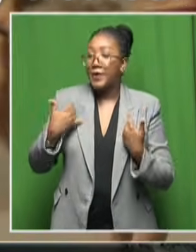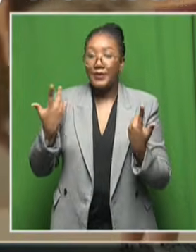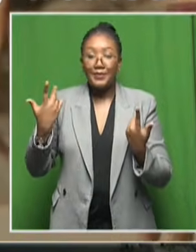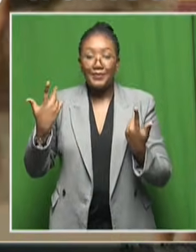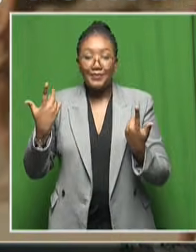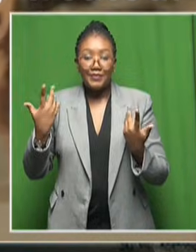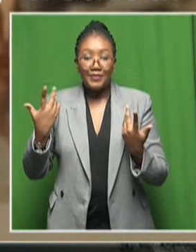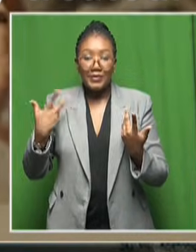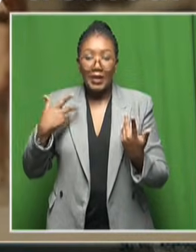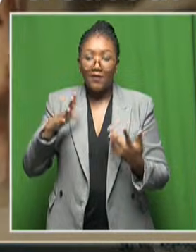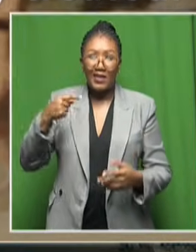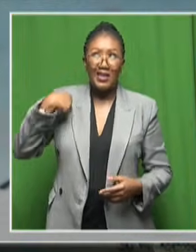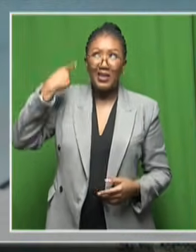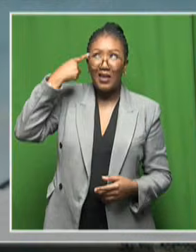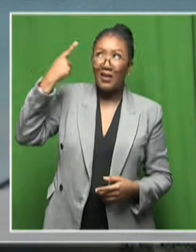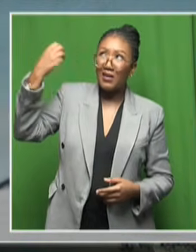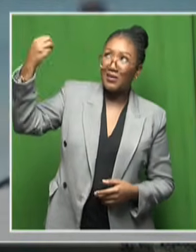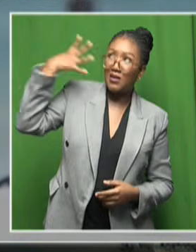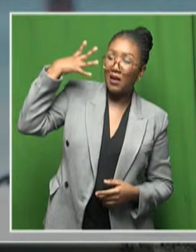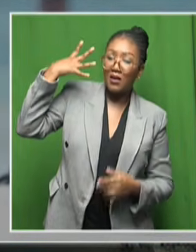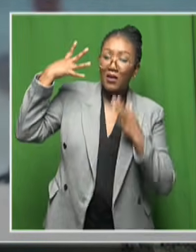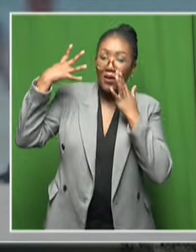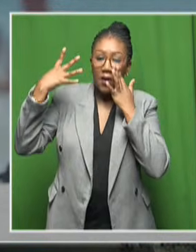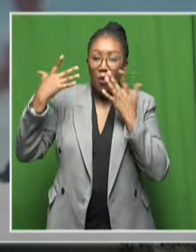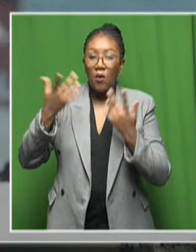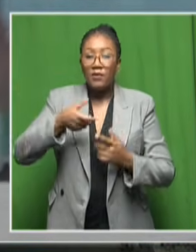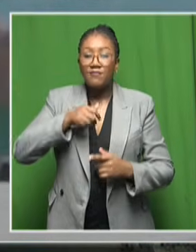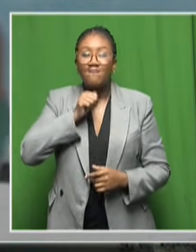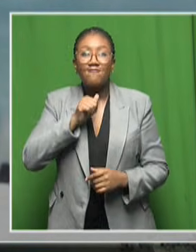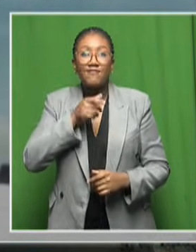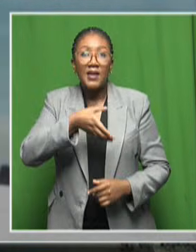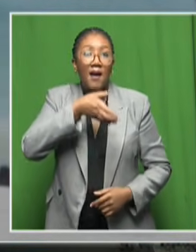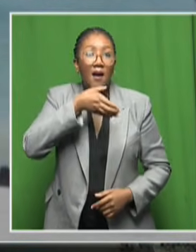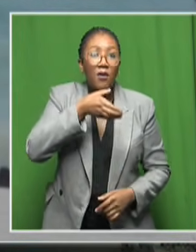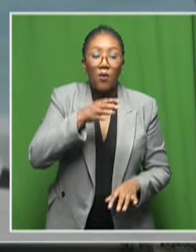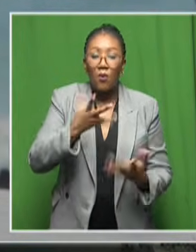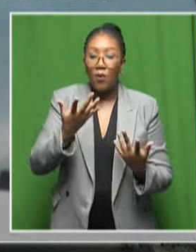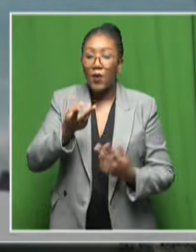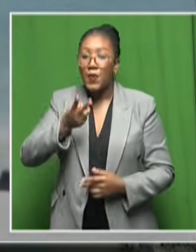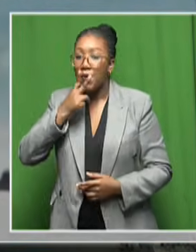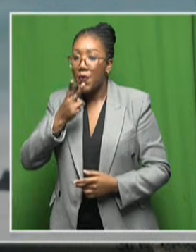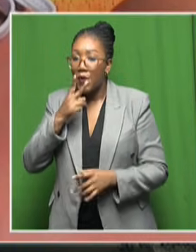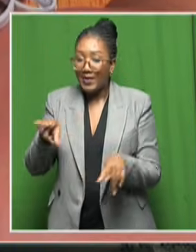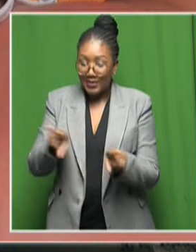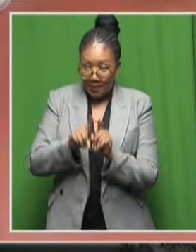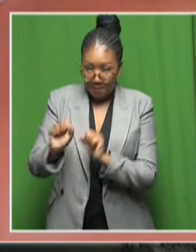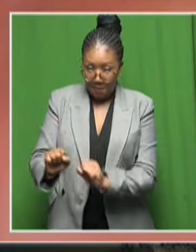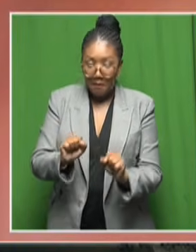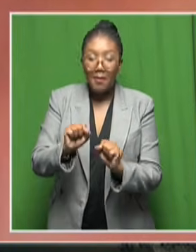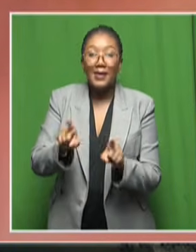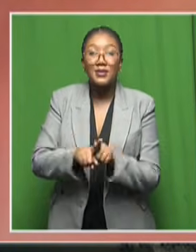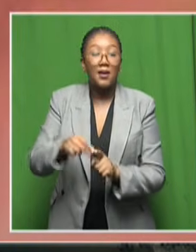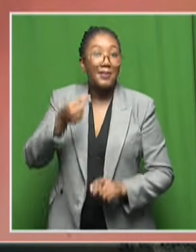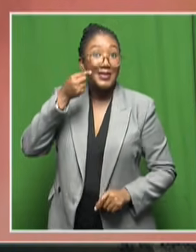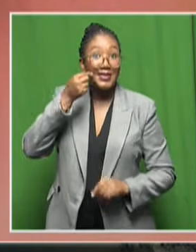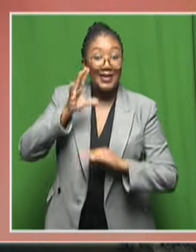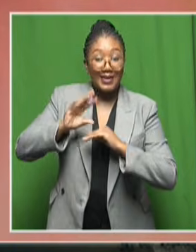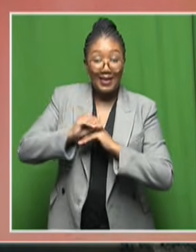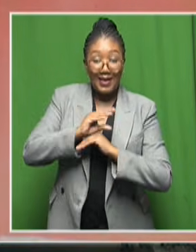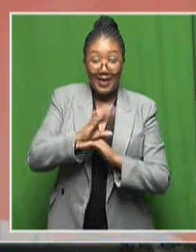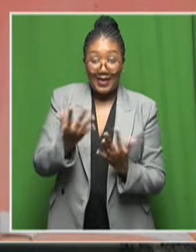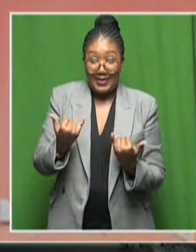have some sort of damage, whether it's taking alcohol or smoking. Skin cancer is the same thing. Yeah. You know, what you do now